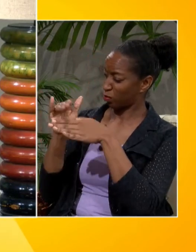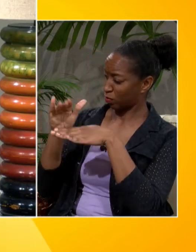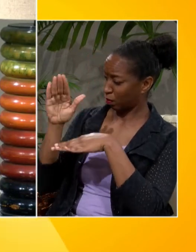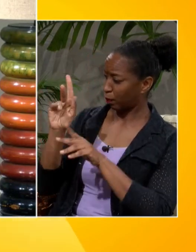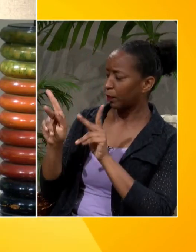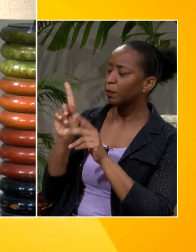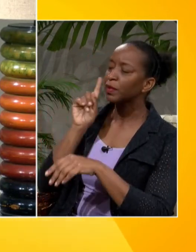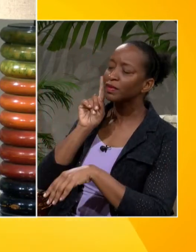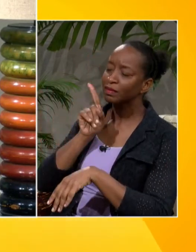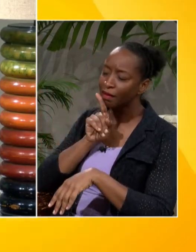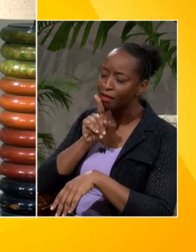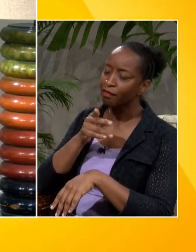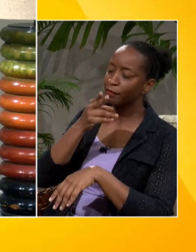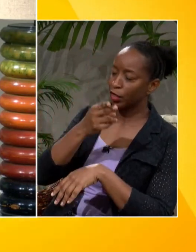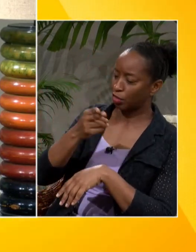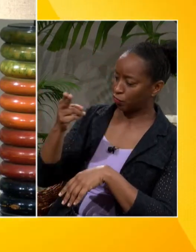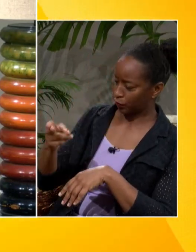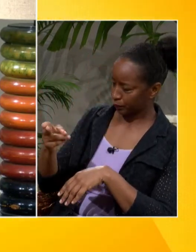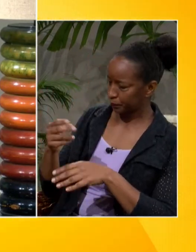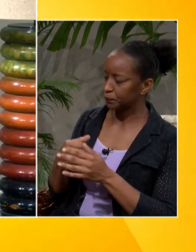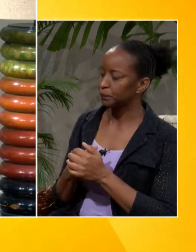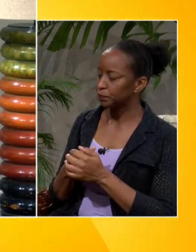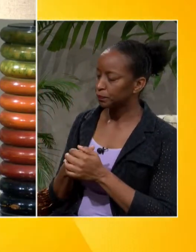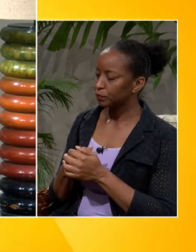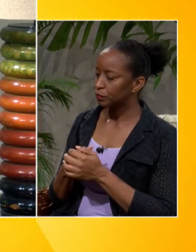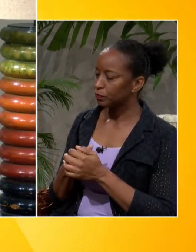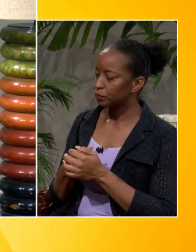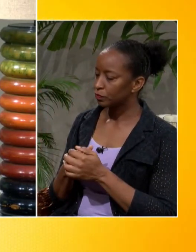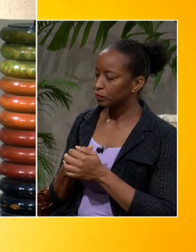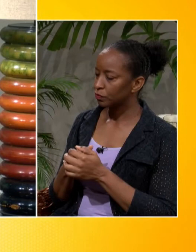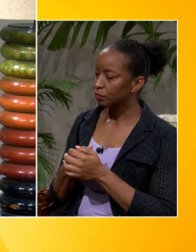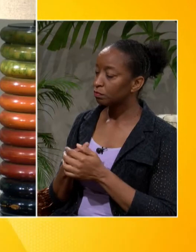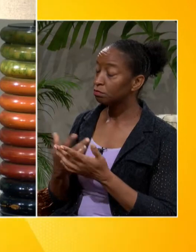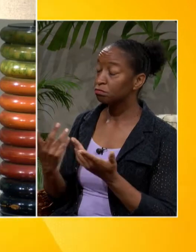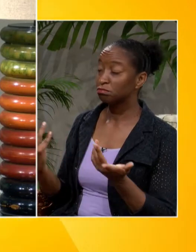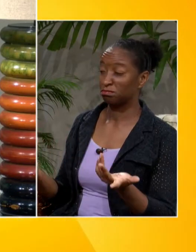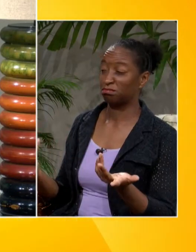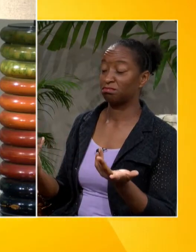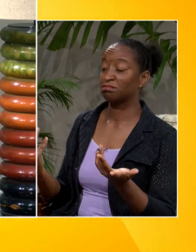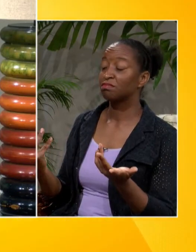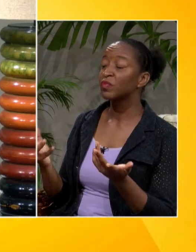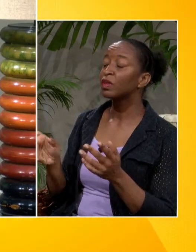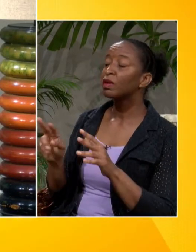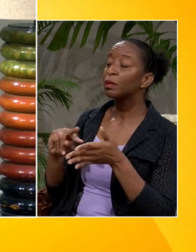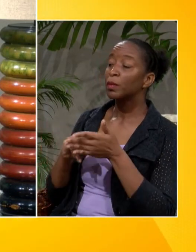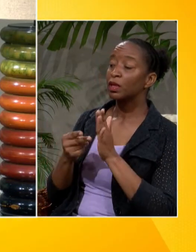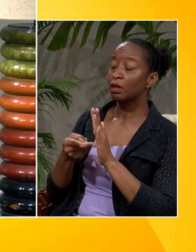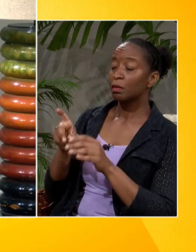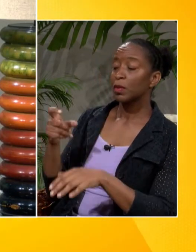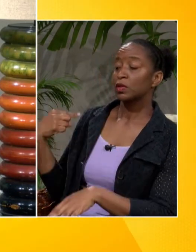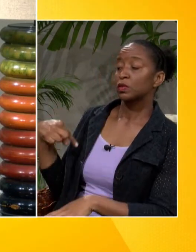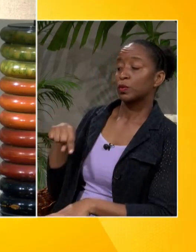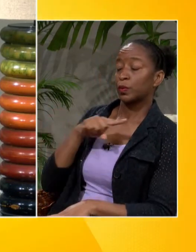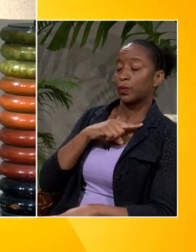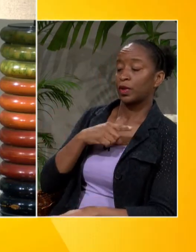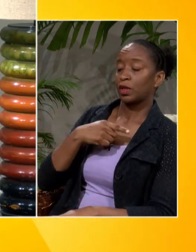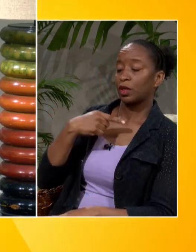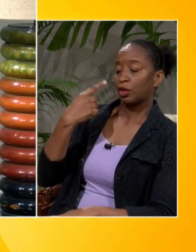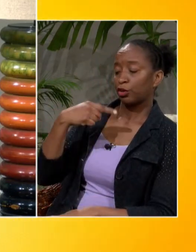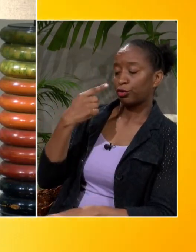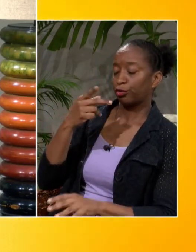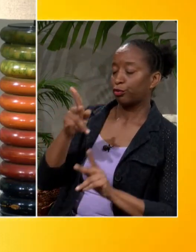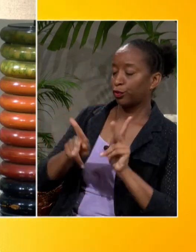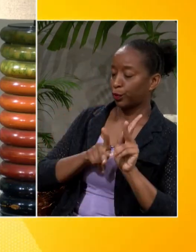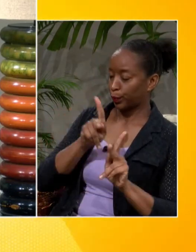or people who are hard of hearing here in Barbados. It means that the onus really is on us to be able to open up those lines